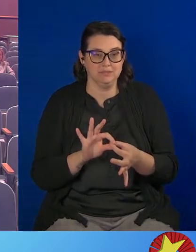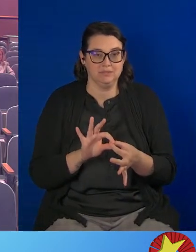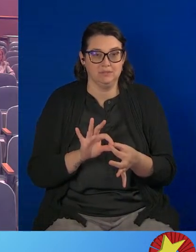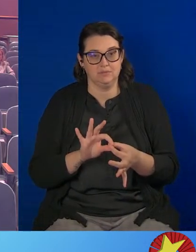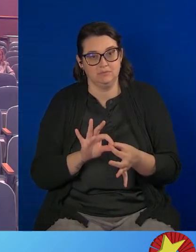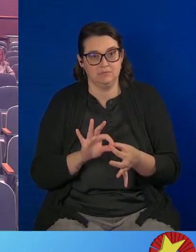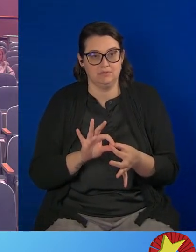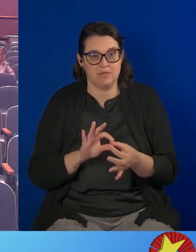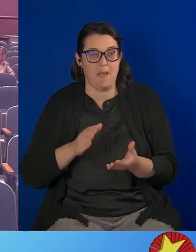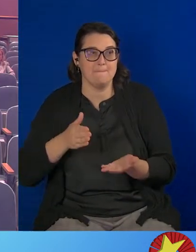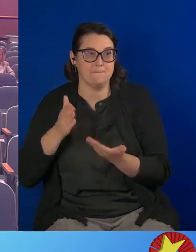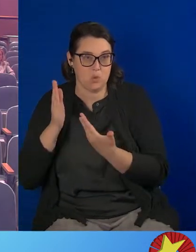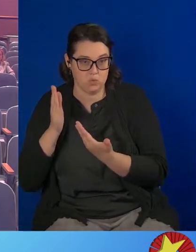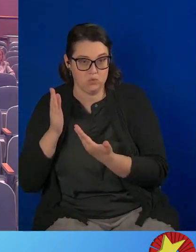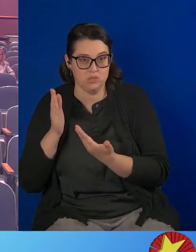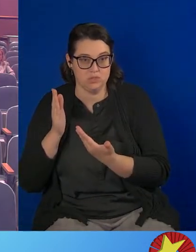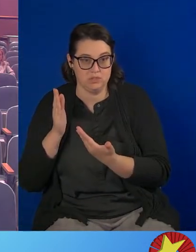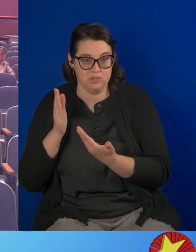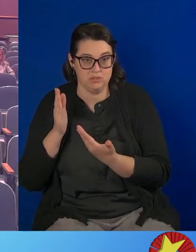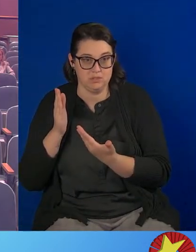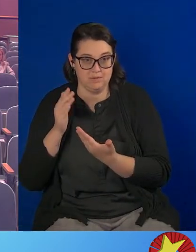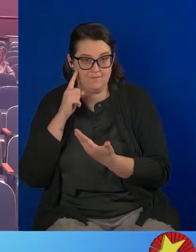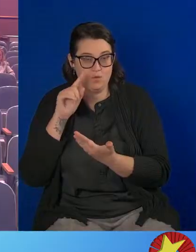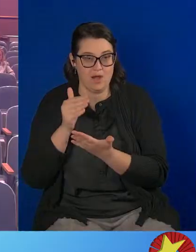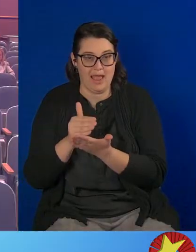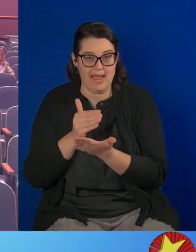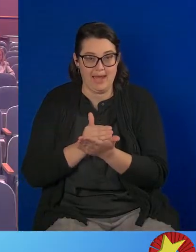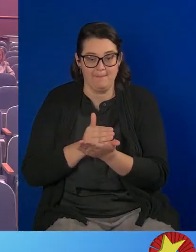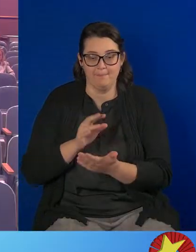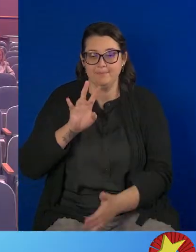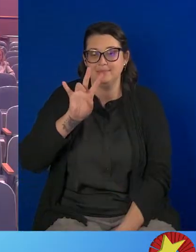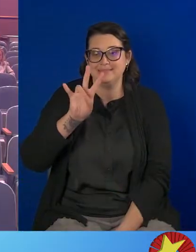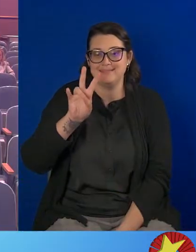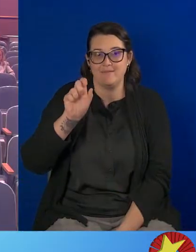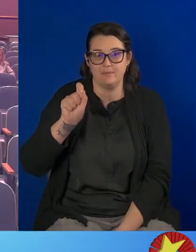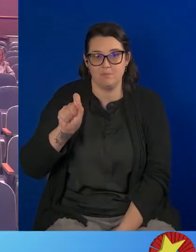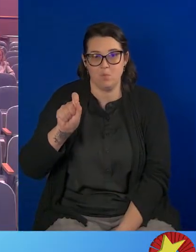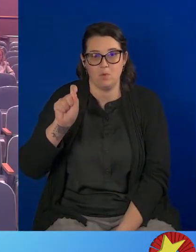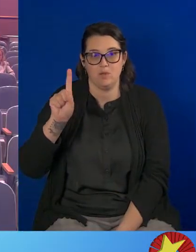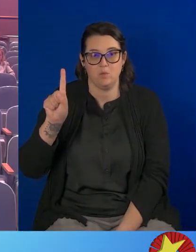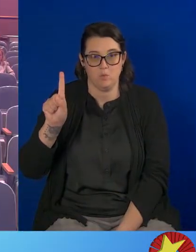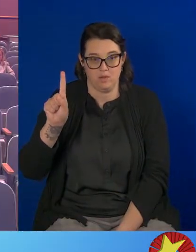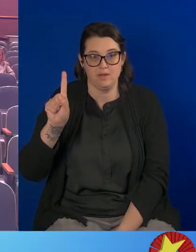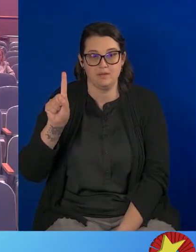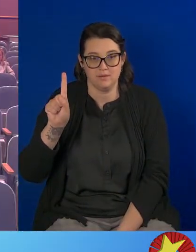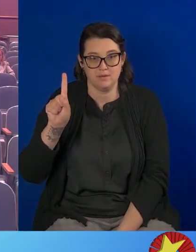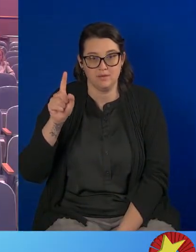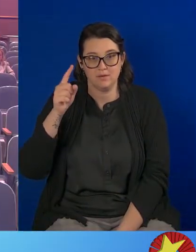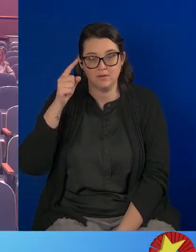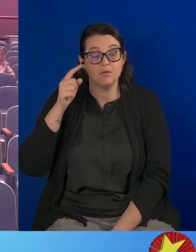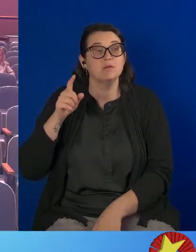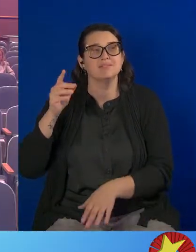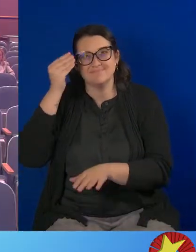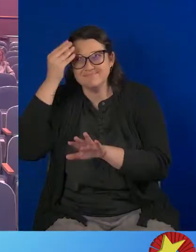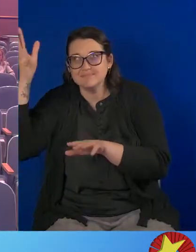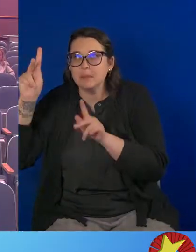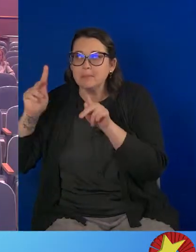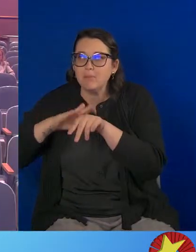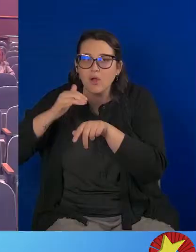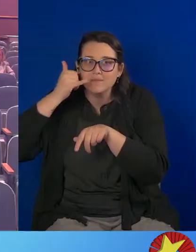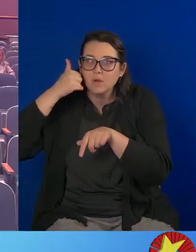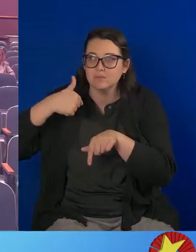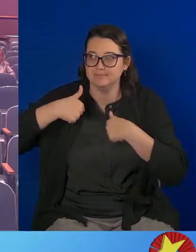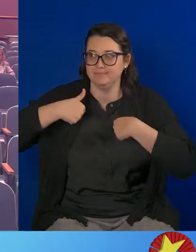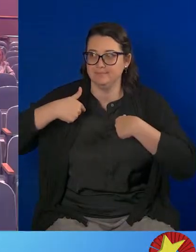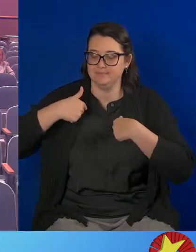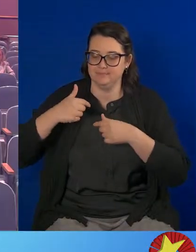regarding a motion on item 7.1. And so for those on the phone, this is Assistant Attorney General Joe